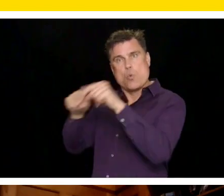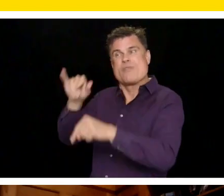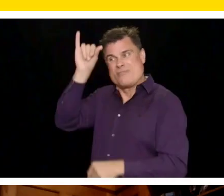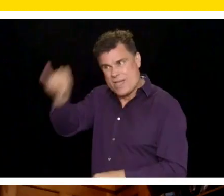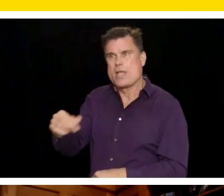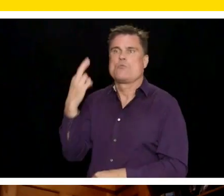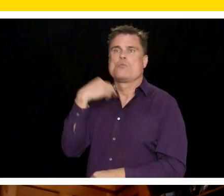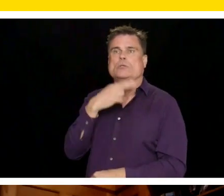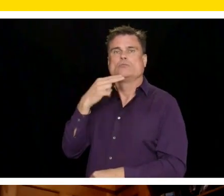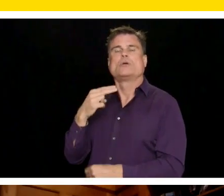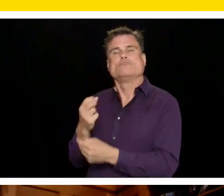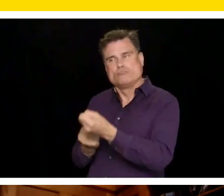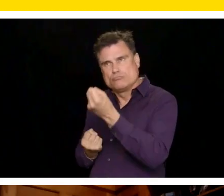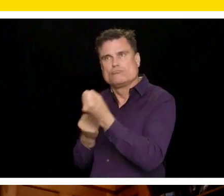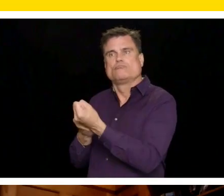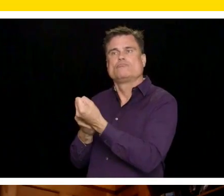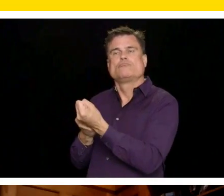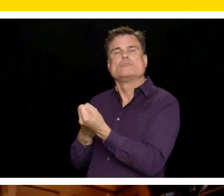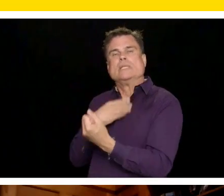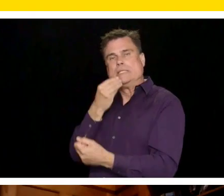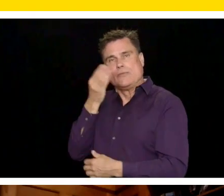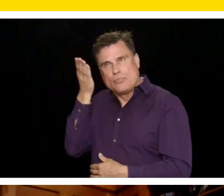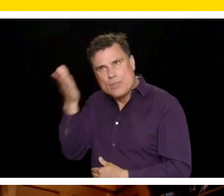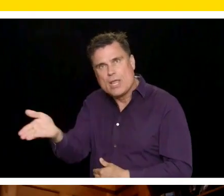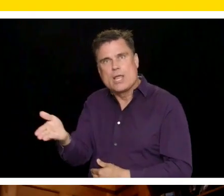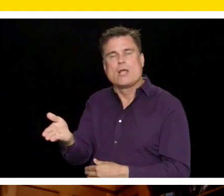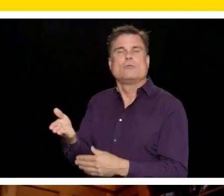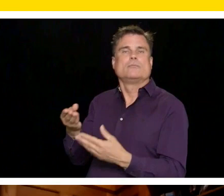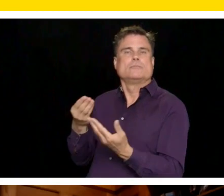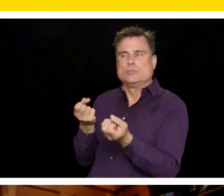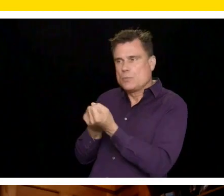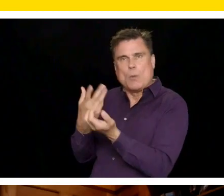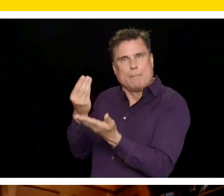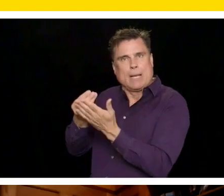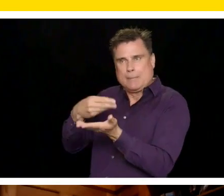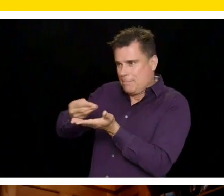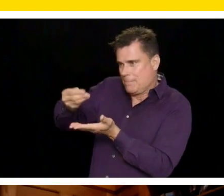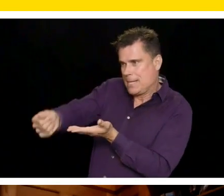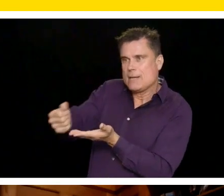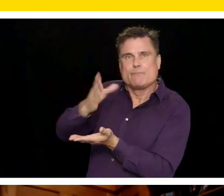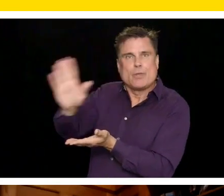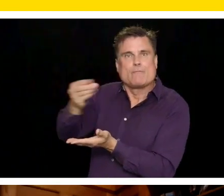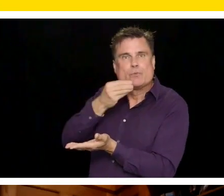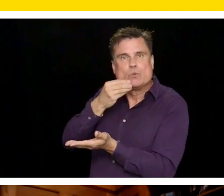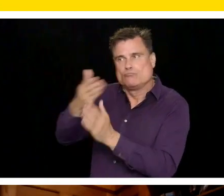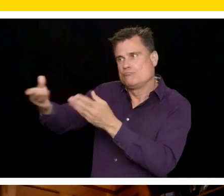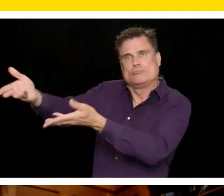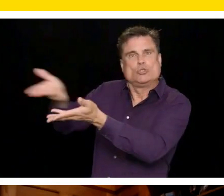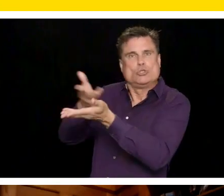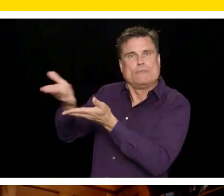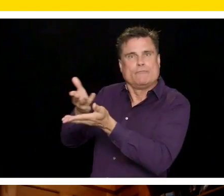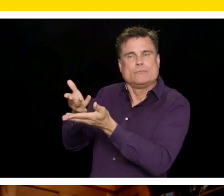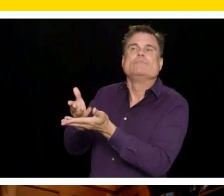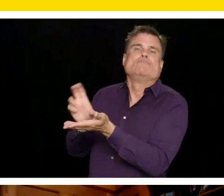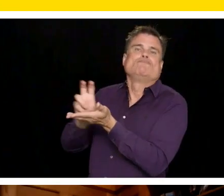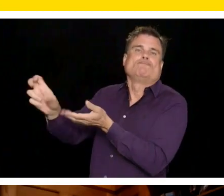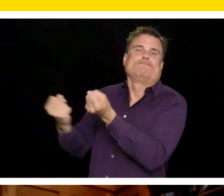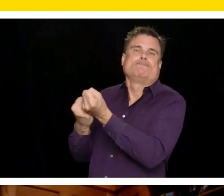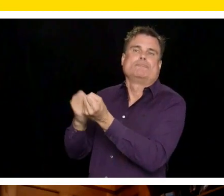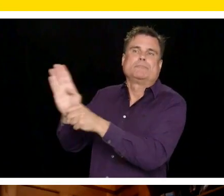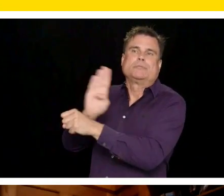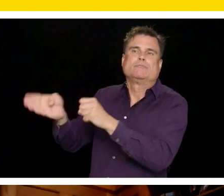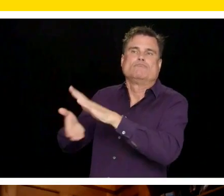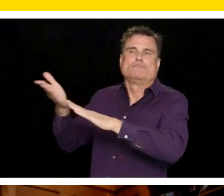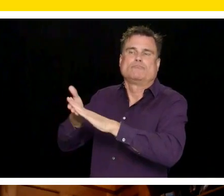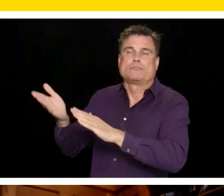to use later. That's always a good option. And also on our COVID support service, check out the